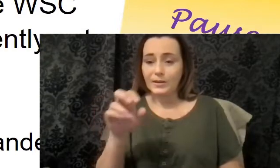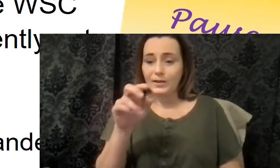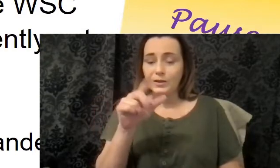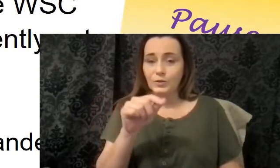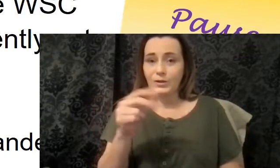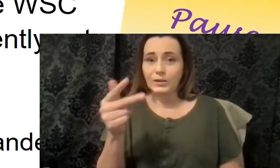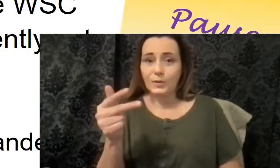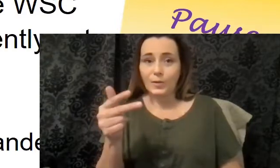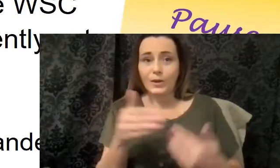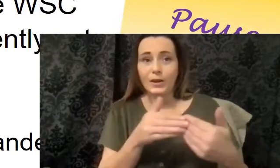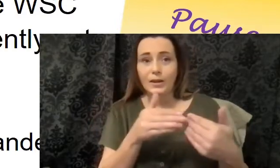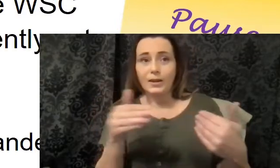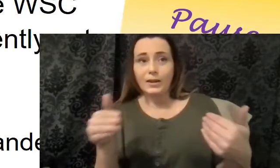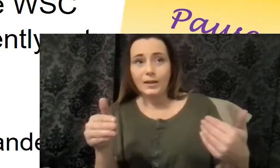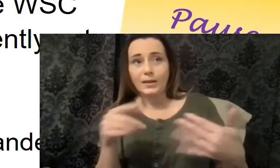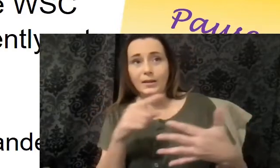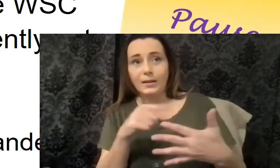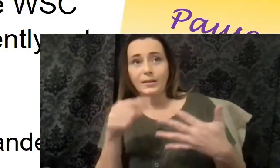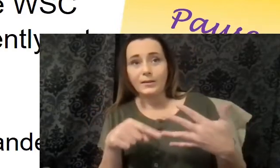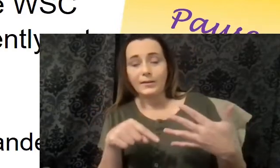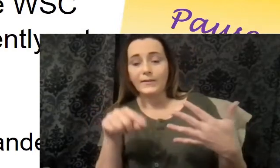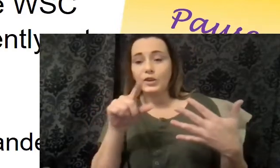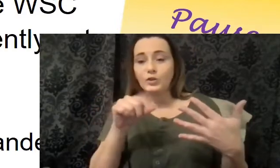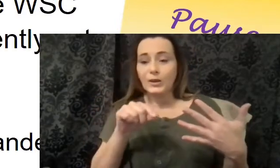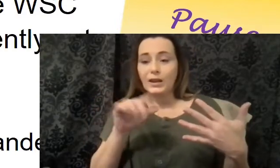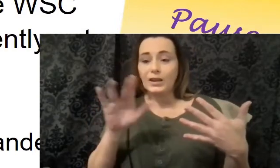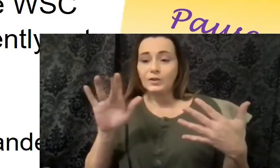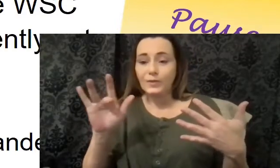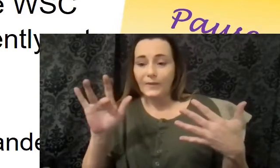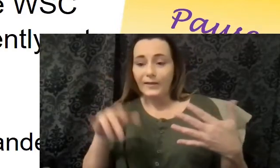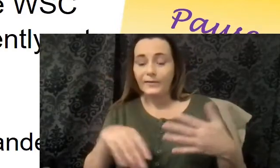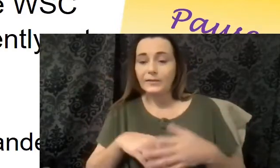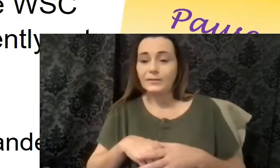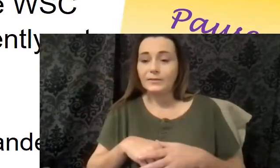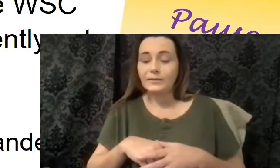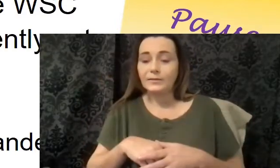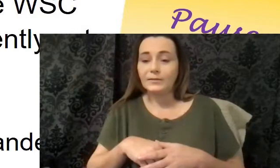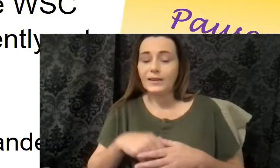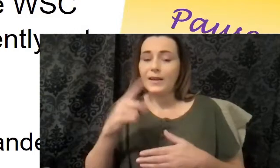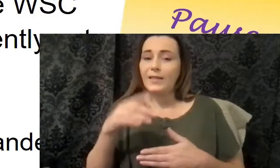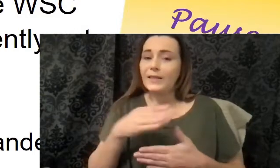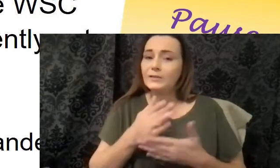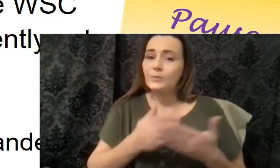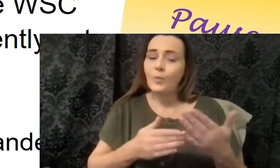be in 2025. This is part of the ongoing